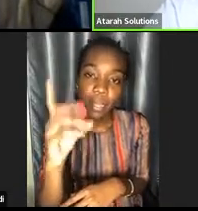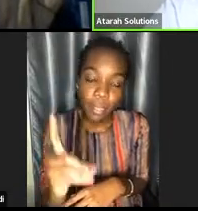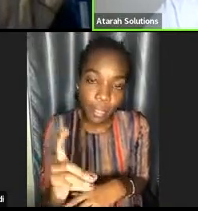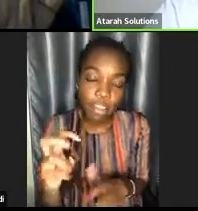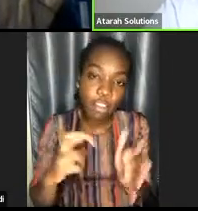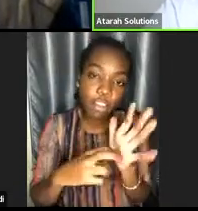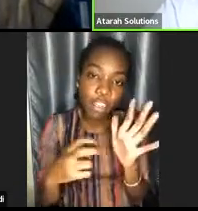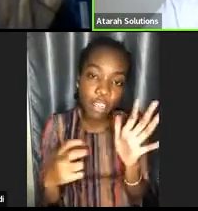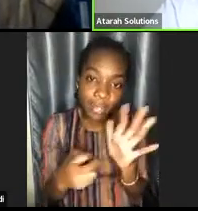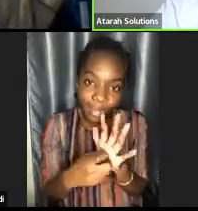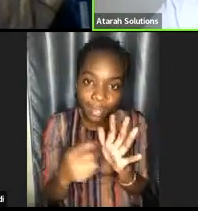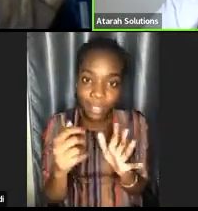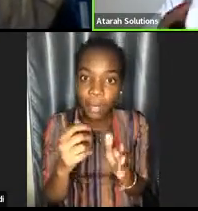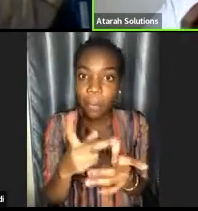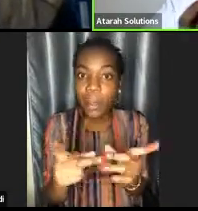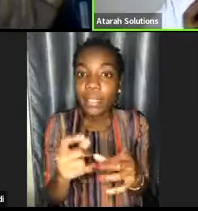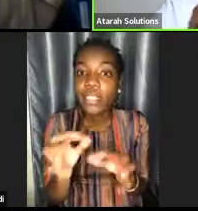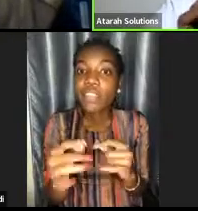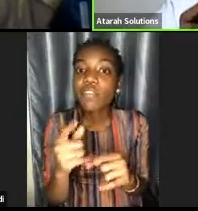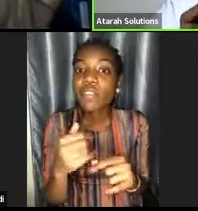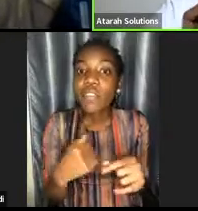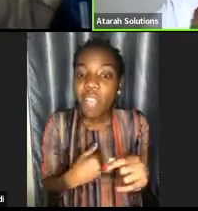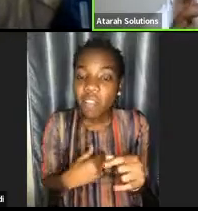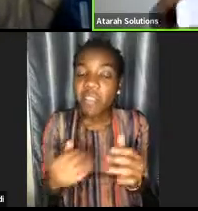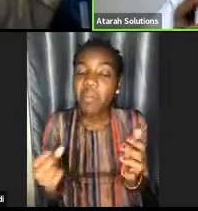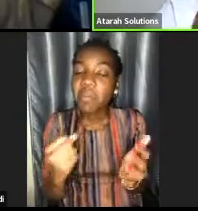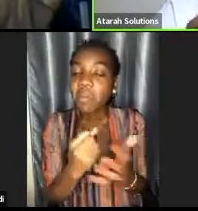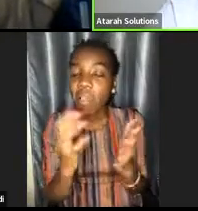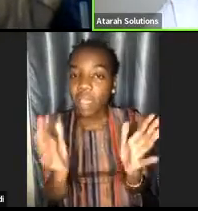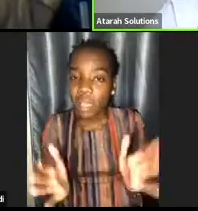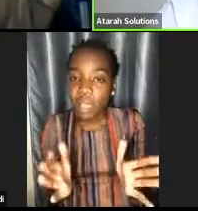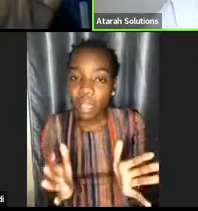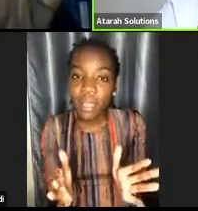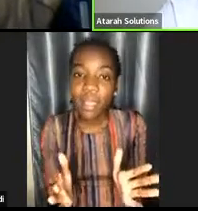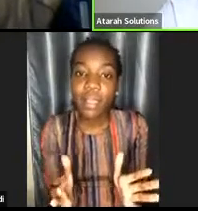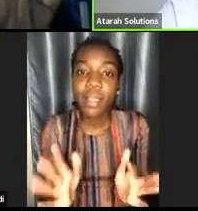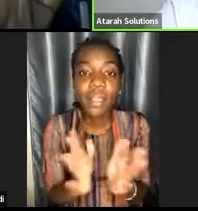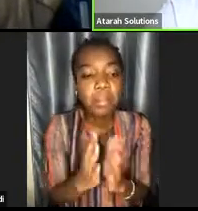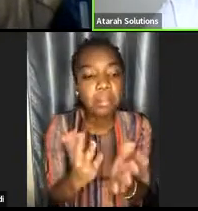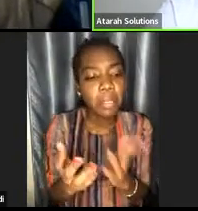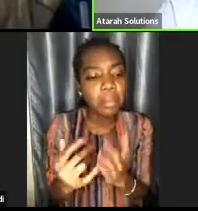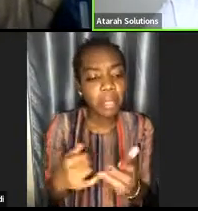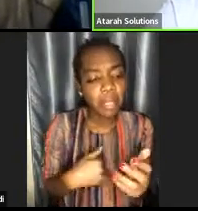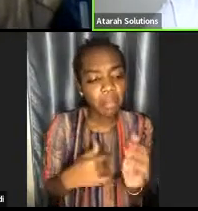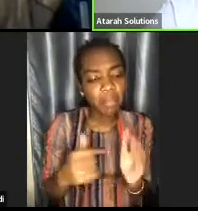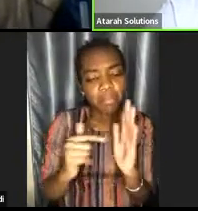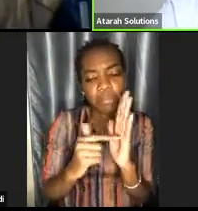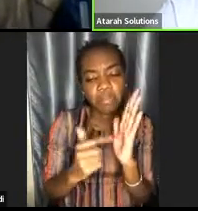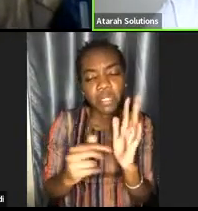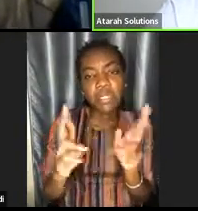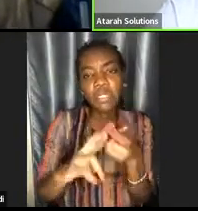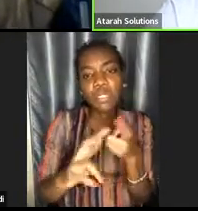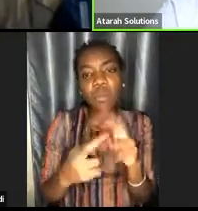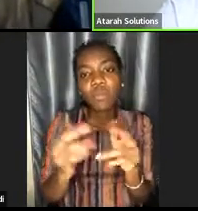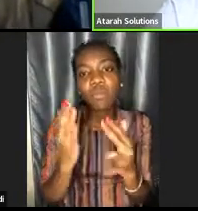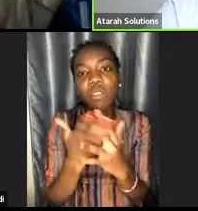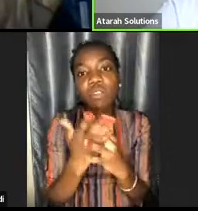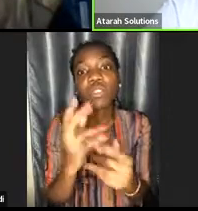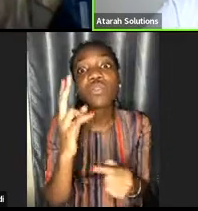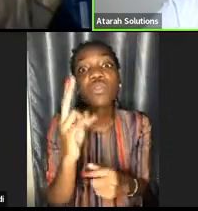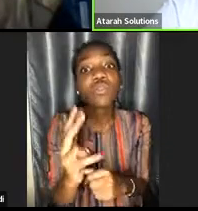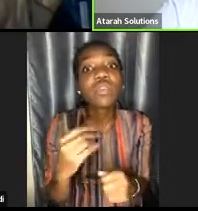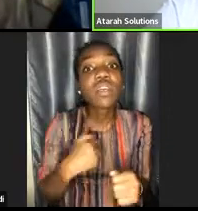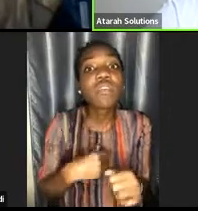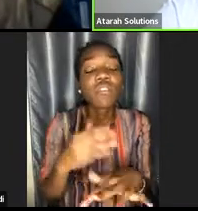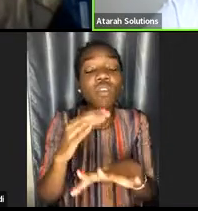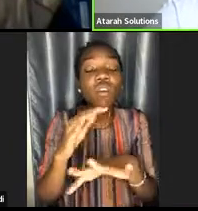and in as much as there is no defined relationship between the two of you, there is something that is called implied